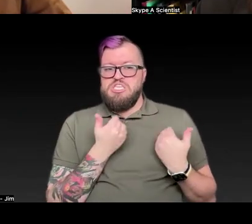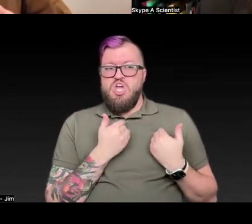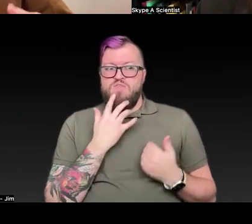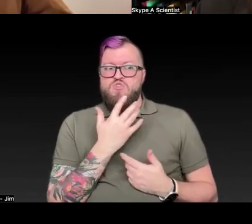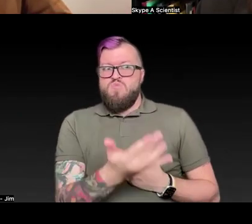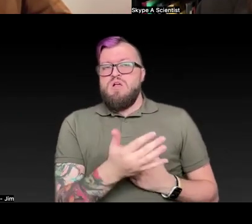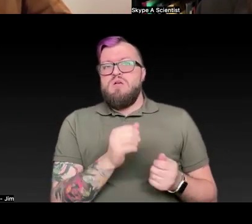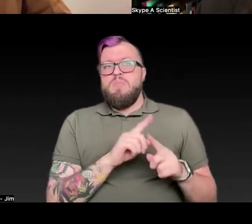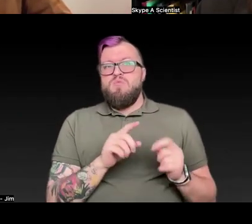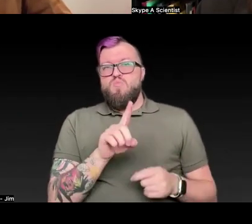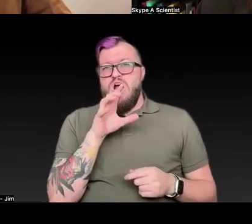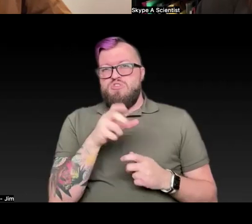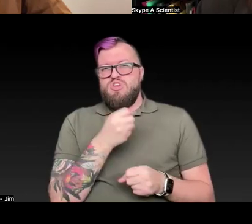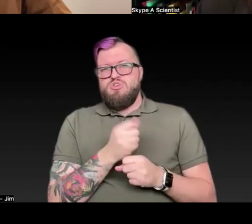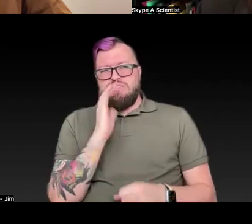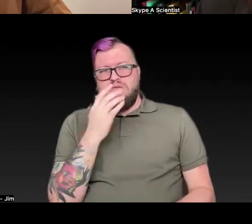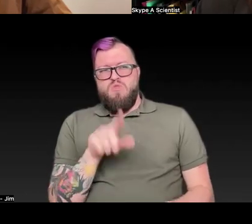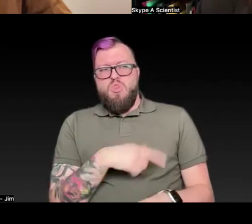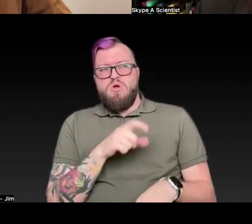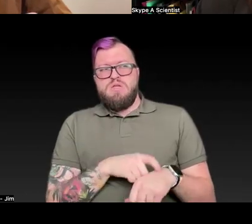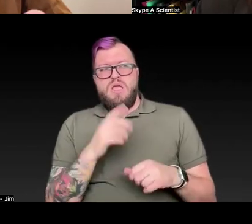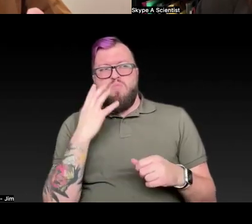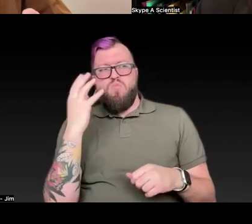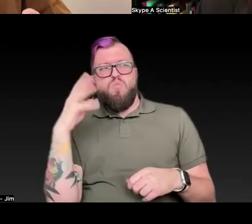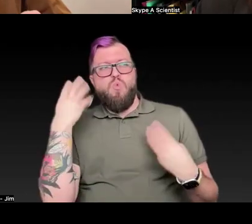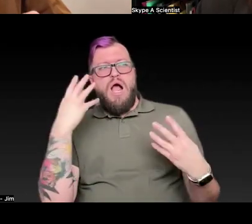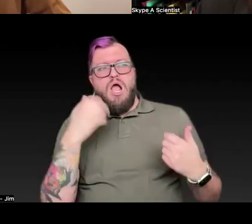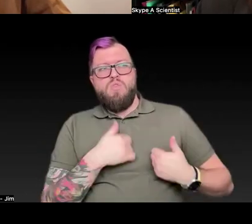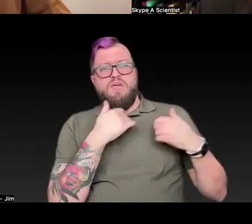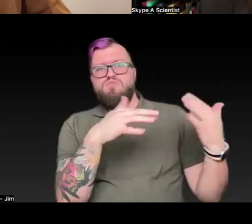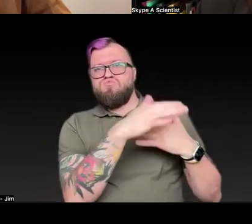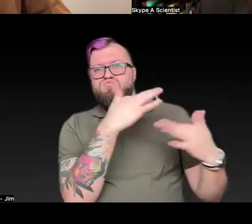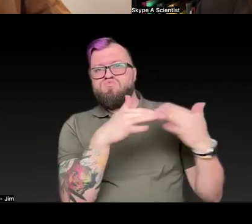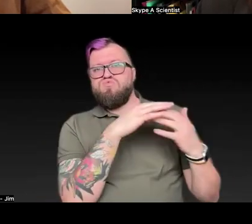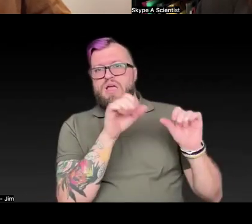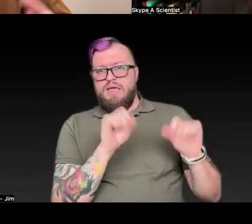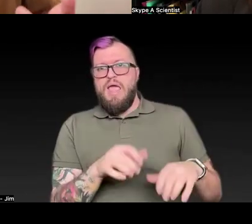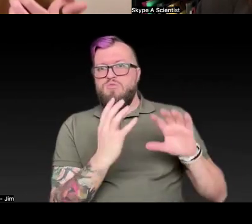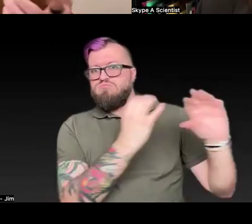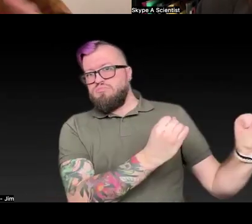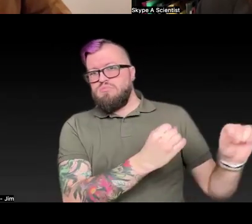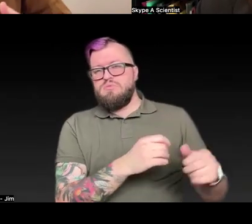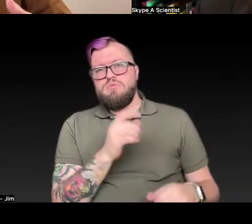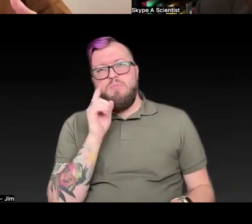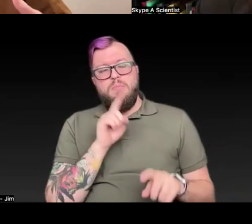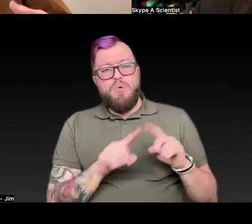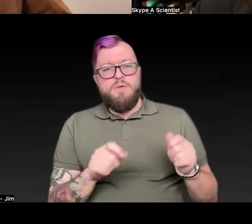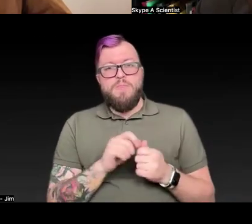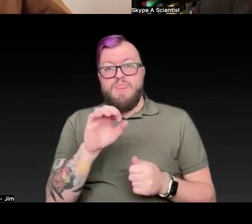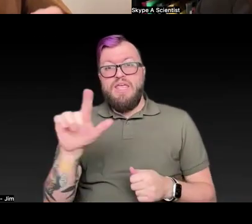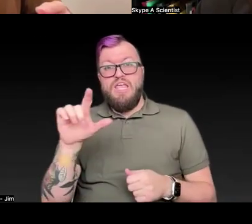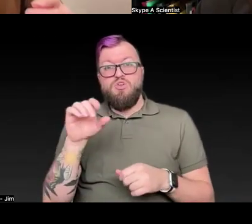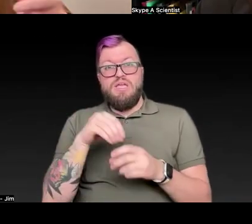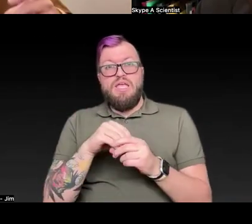100 years feels like a long time for an eel living in the wild that can just get up and leave, but I don't know. The eels they have in New Zealand, which are